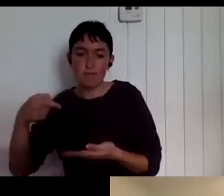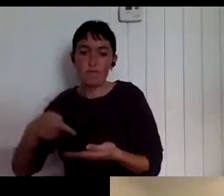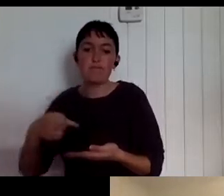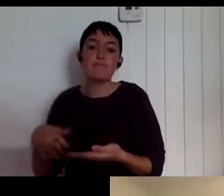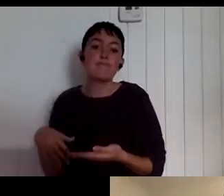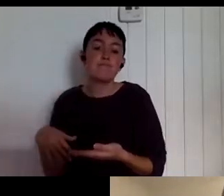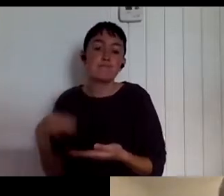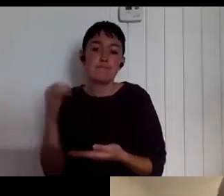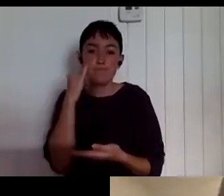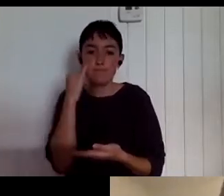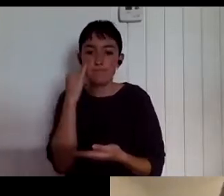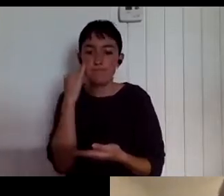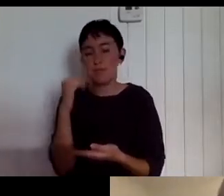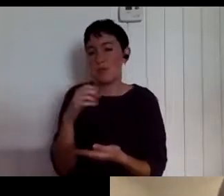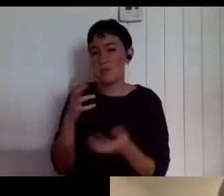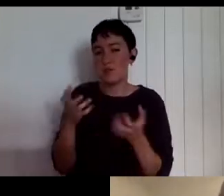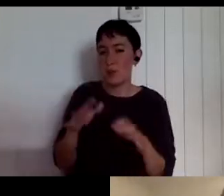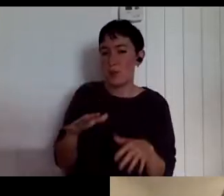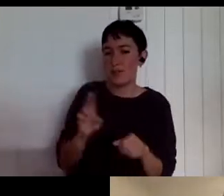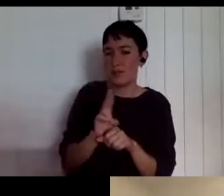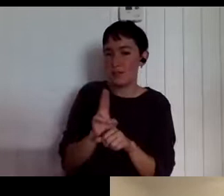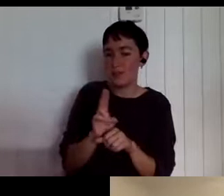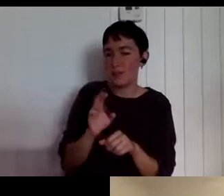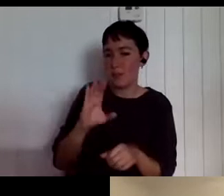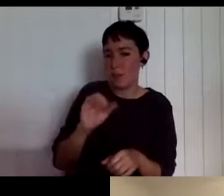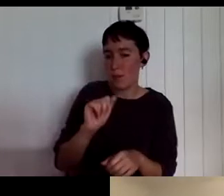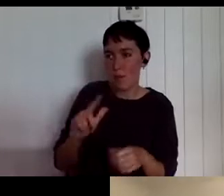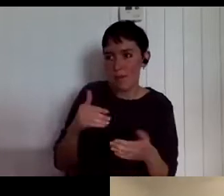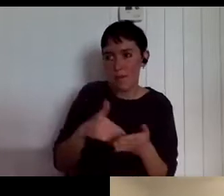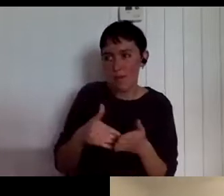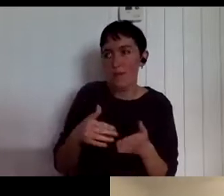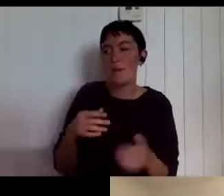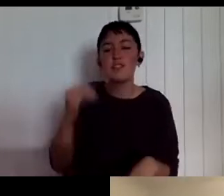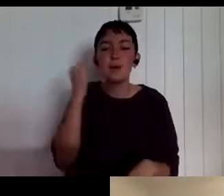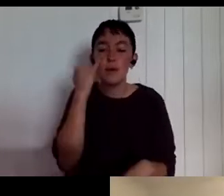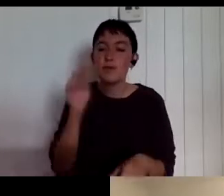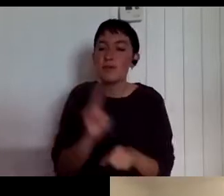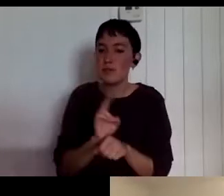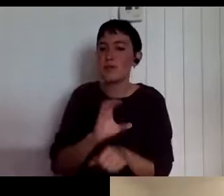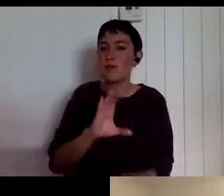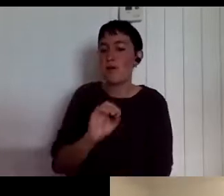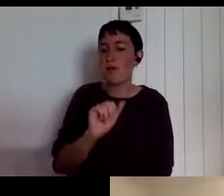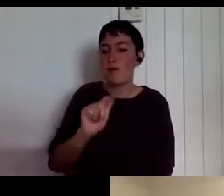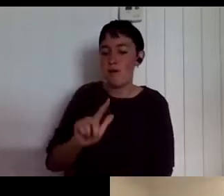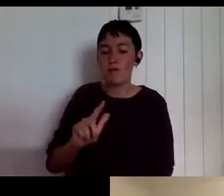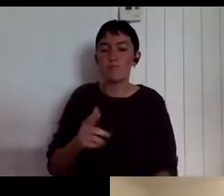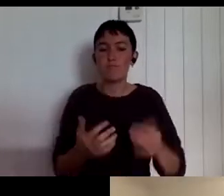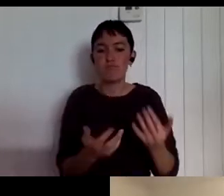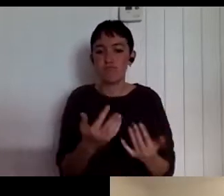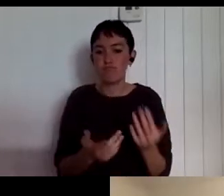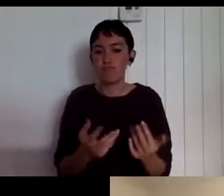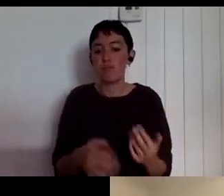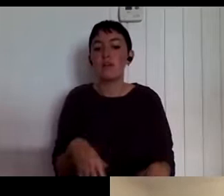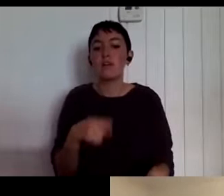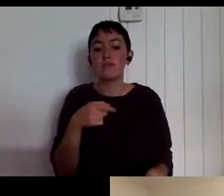well, we don't want to burn coal as much, but let's say we are, and we're burning coal and we create electricity and then we're slowly charging that battery so that